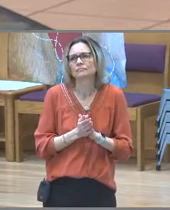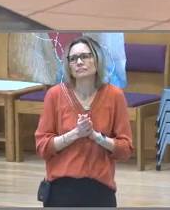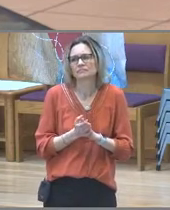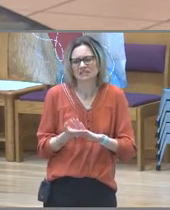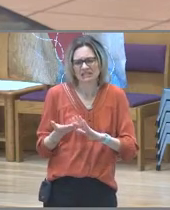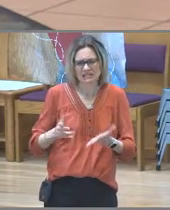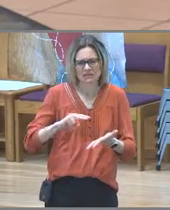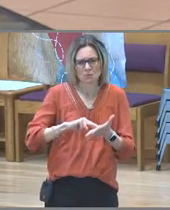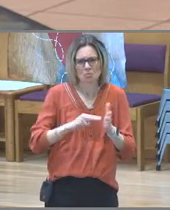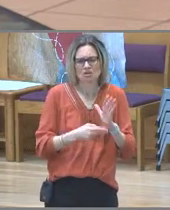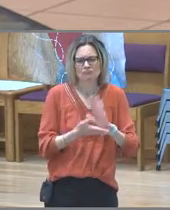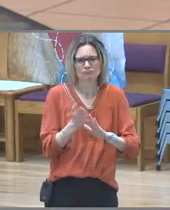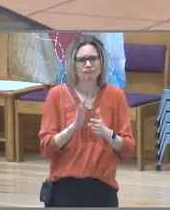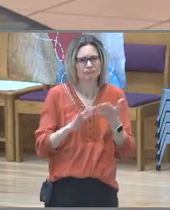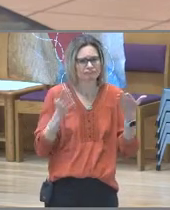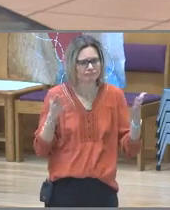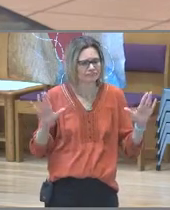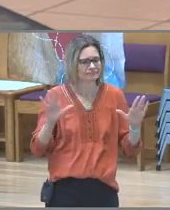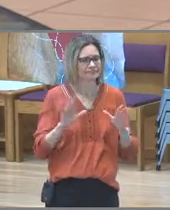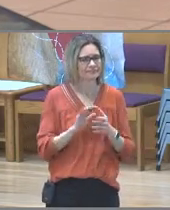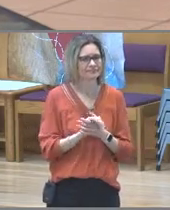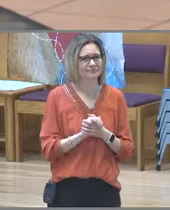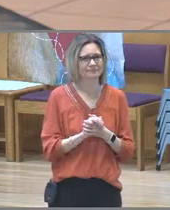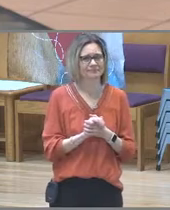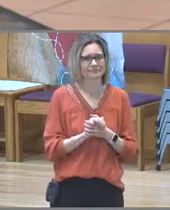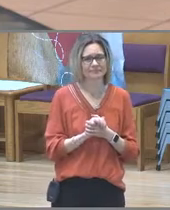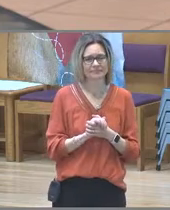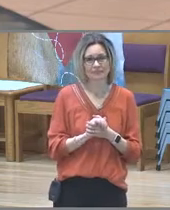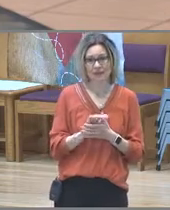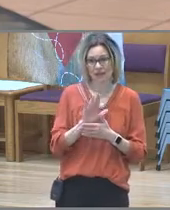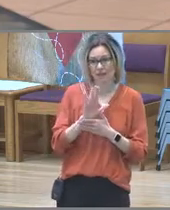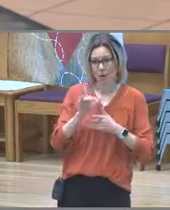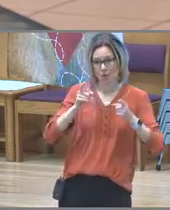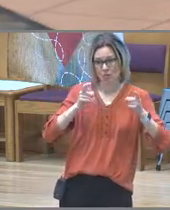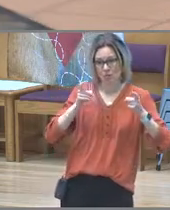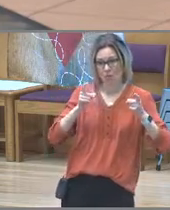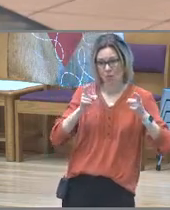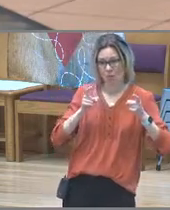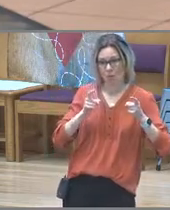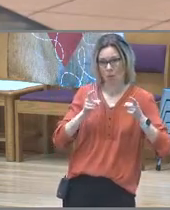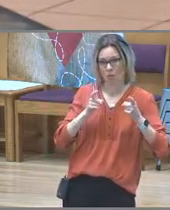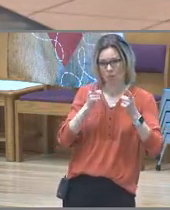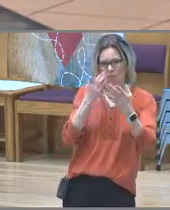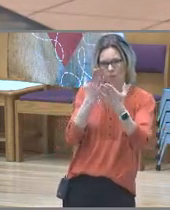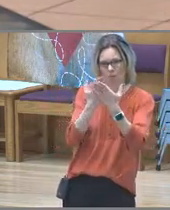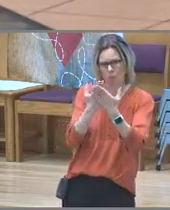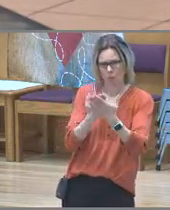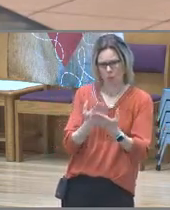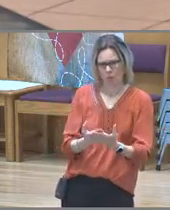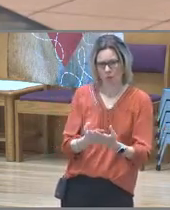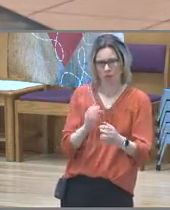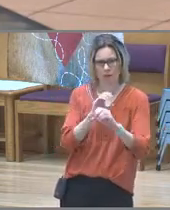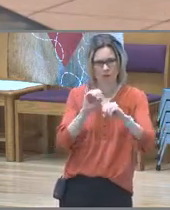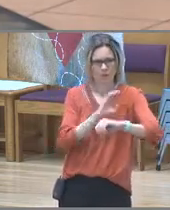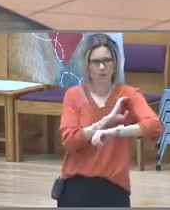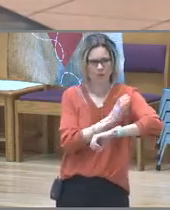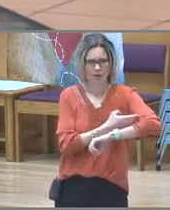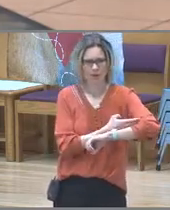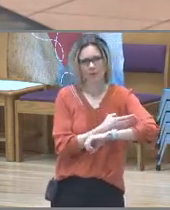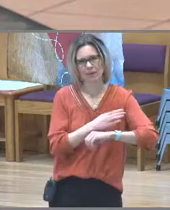purpose, their instrument of control is proved powerless by the